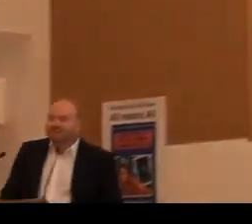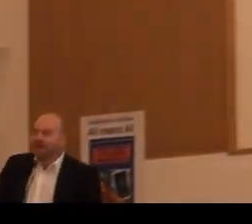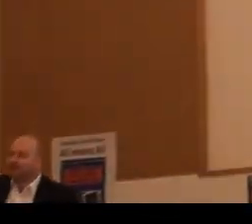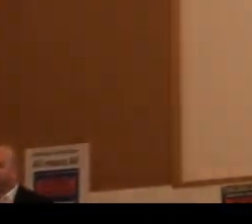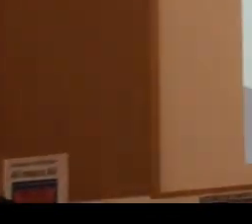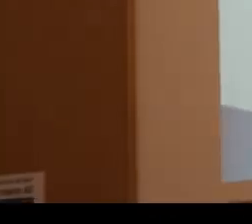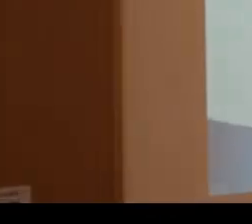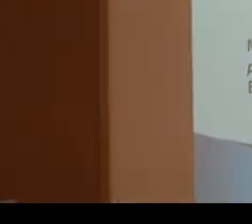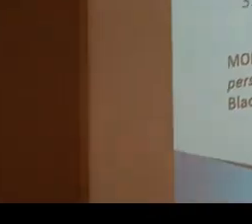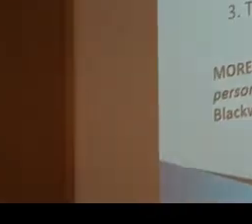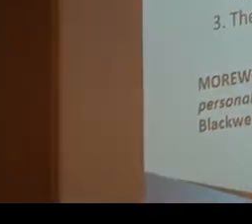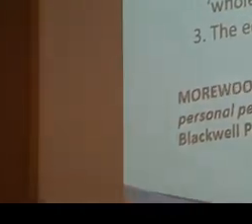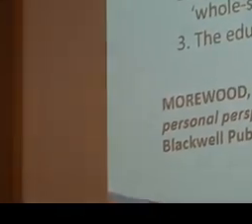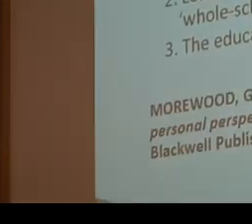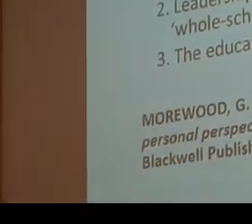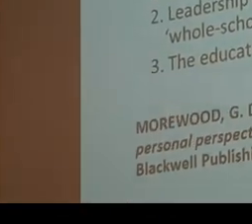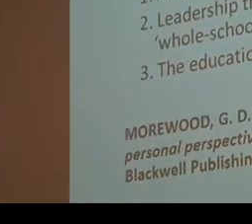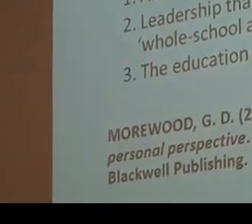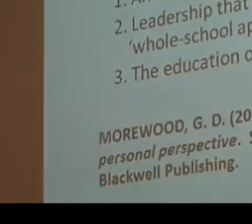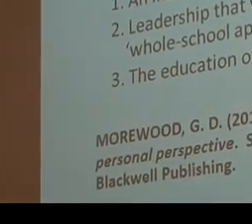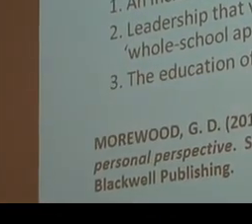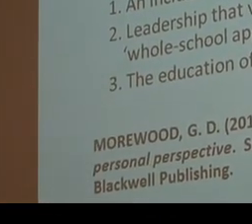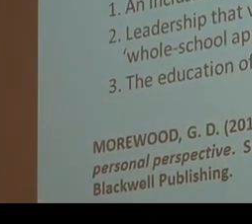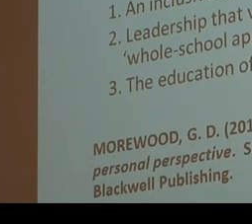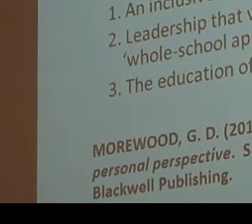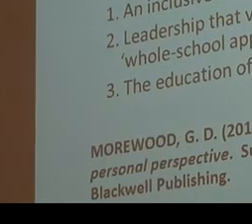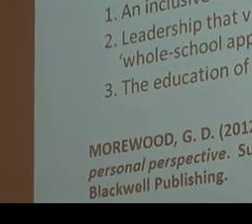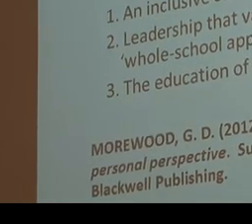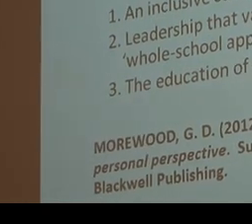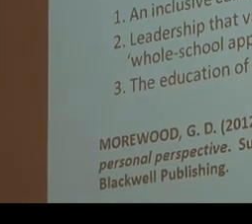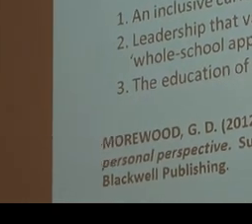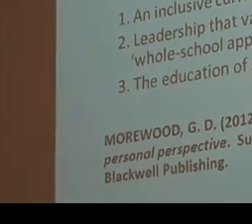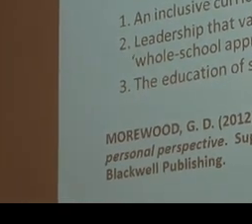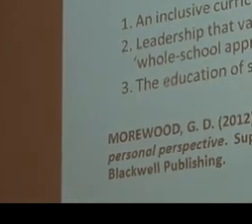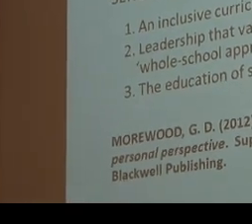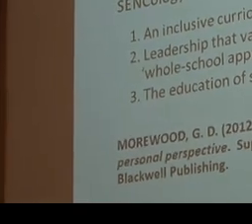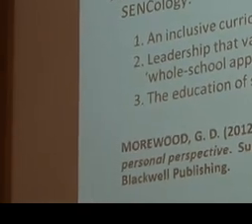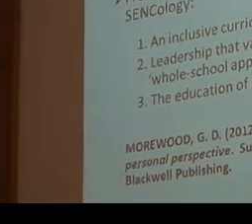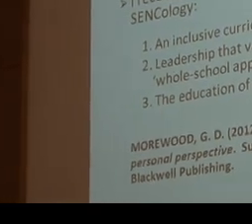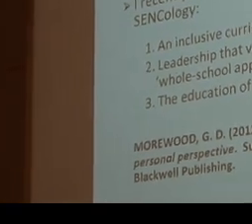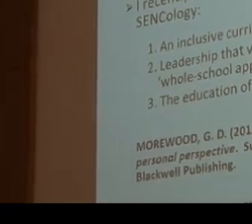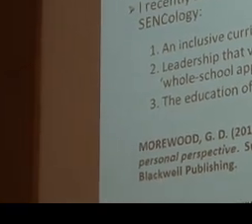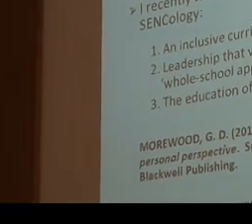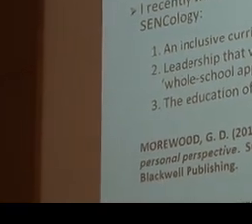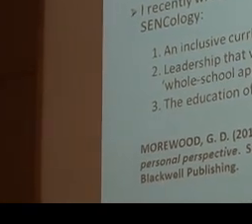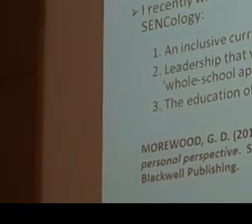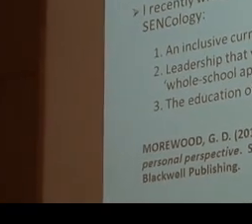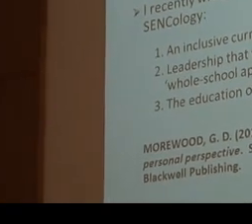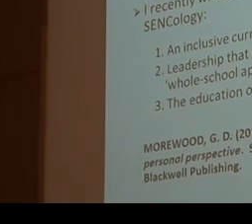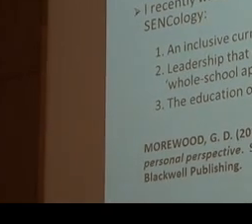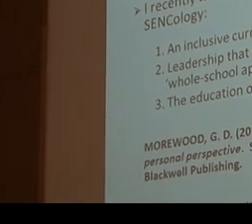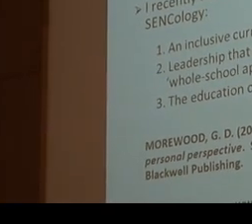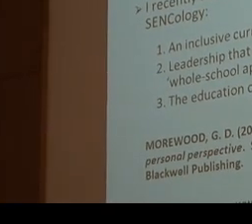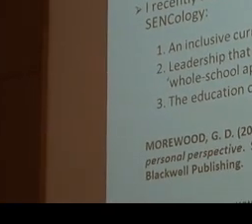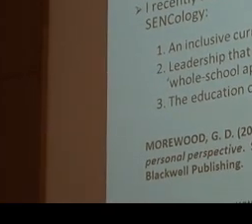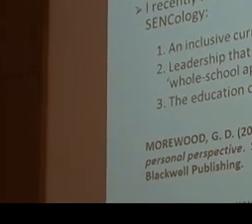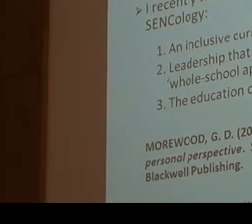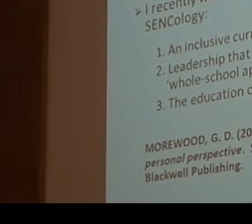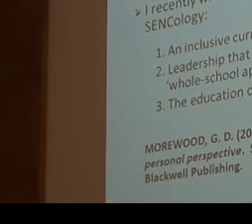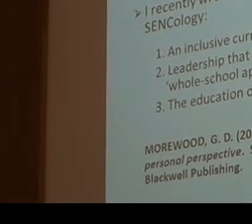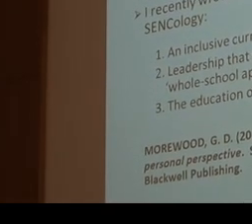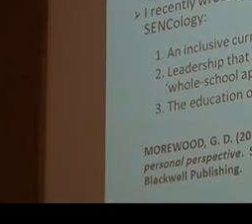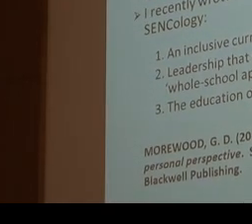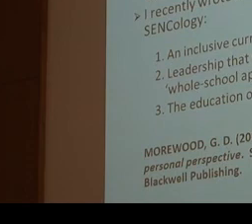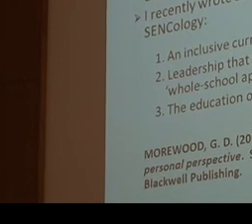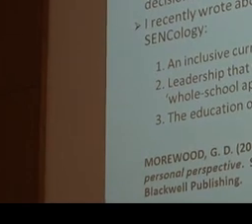starts in September, John, is exceptional, and from the 6 head teachers I've worked for, 4 as a SENCO, is undoubtedly